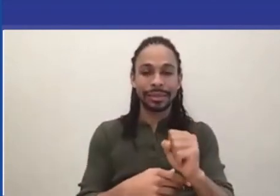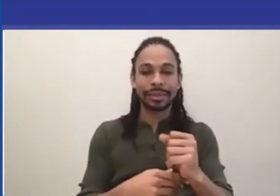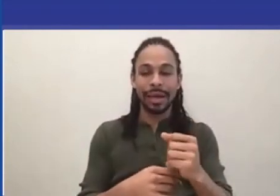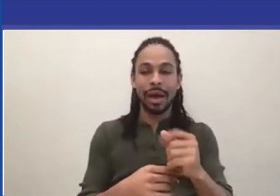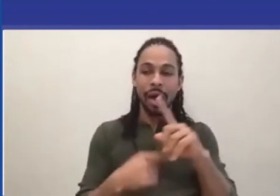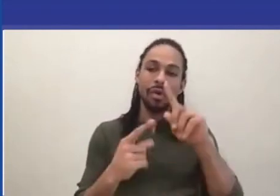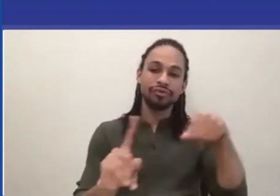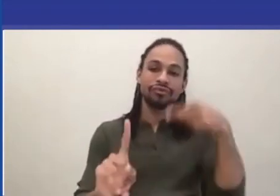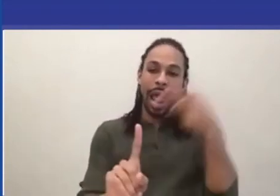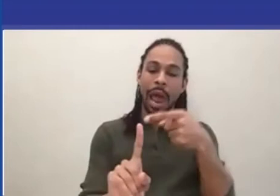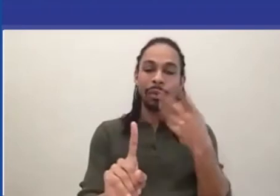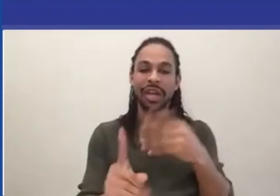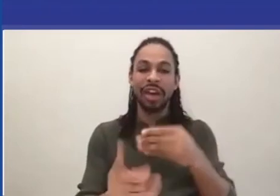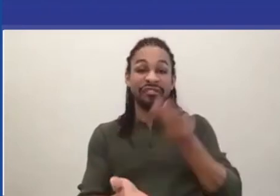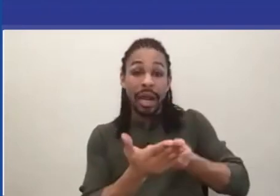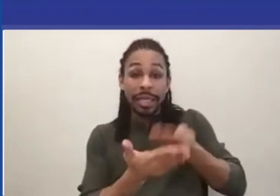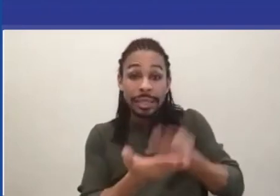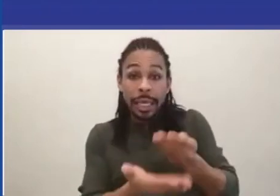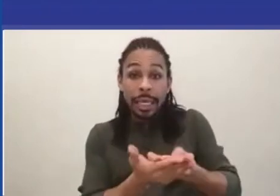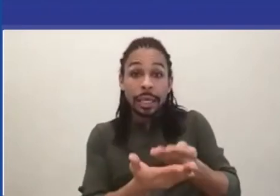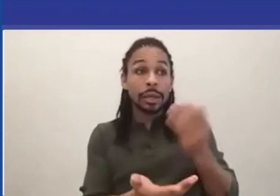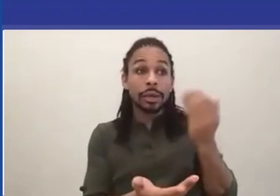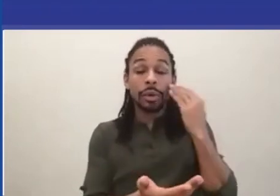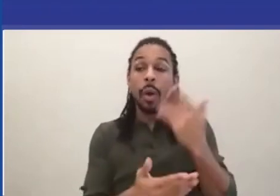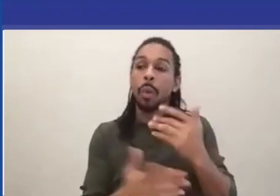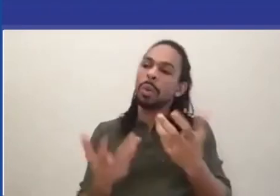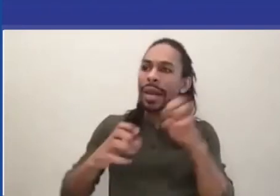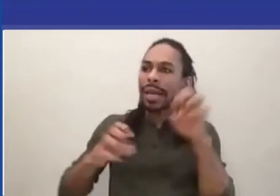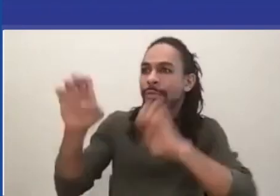funding, where they're like, we want experimental, we want new, we want,